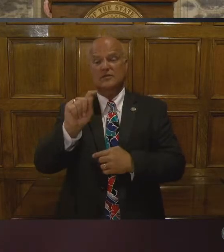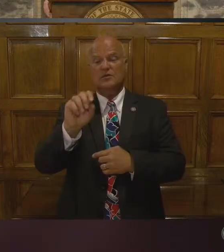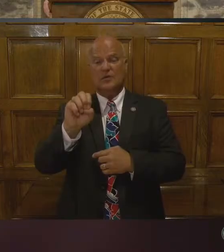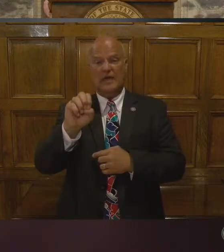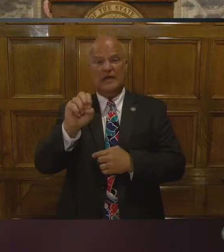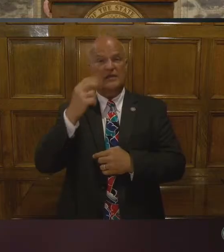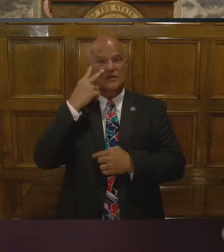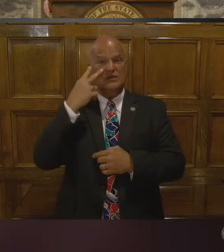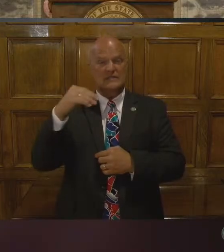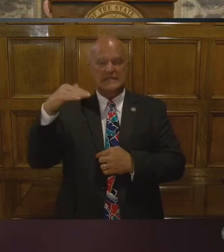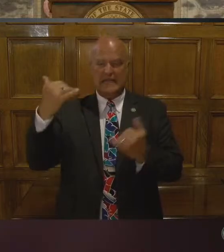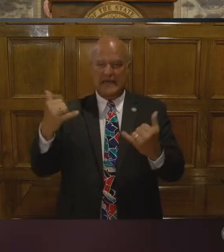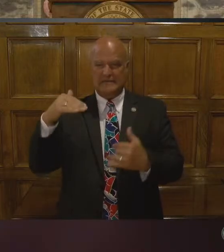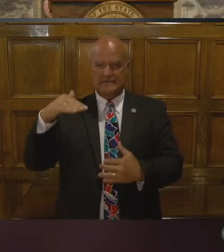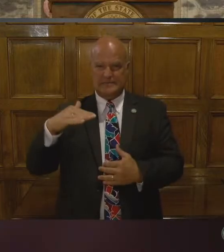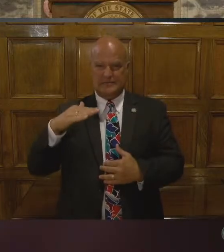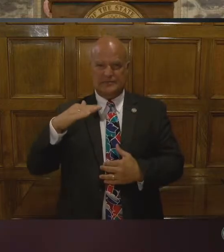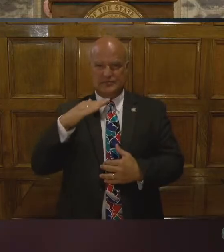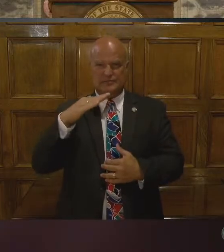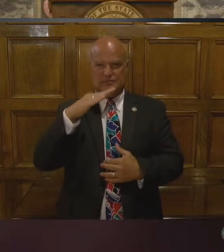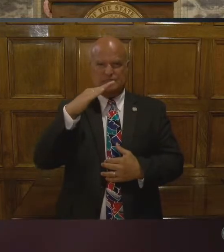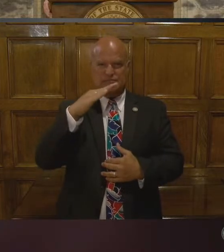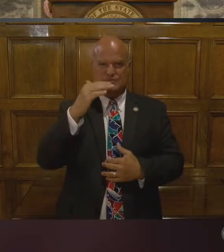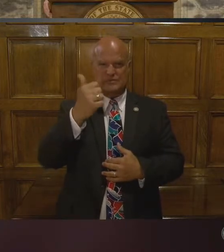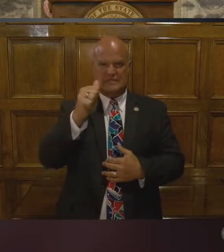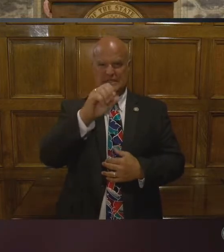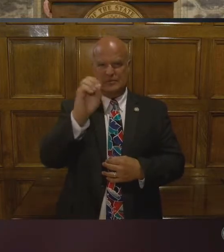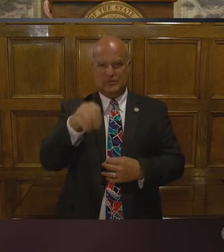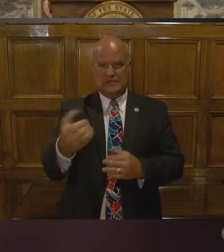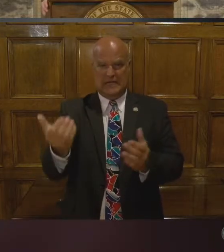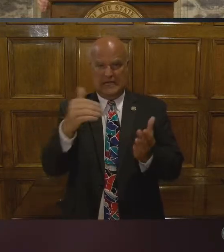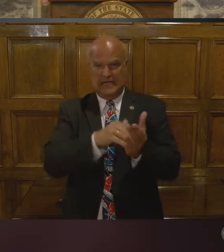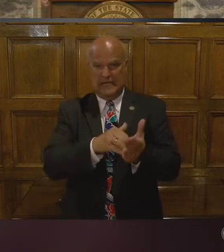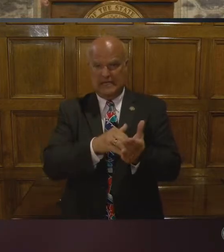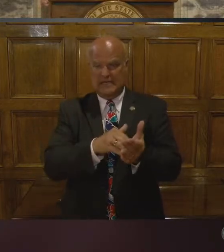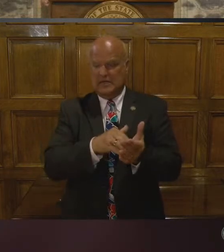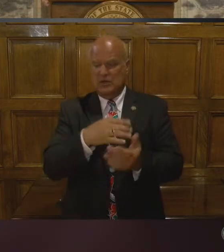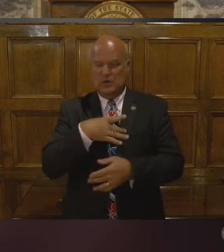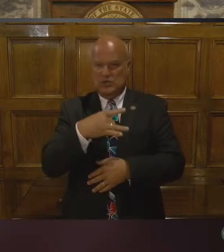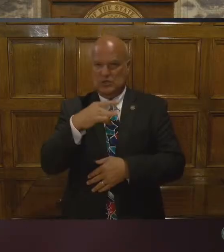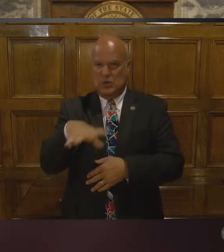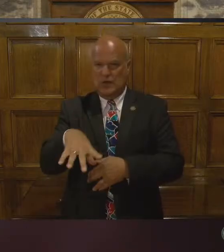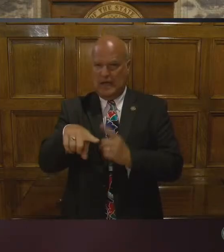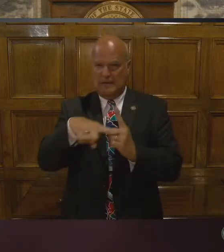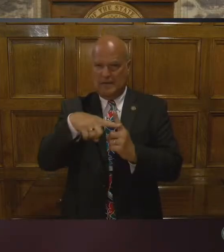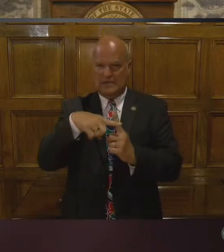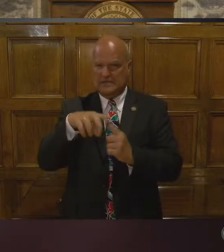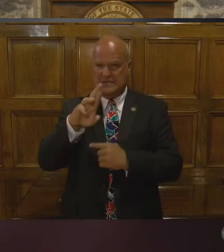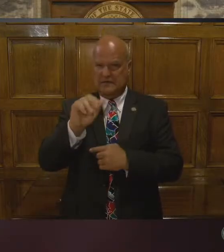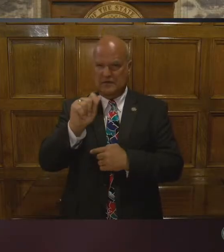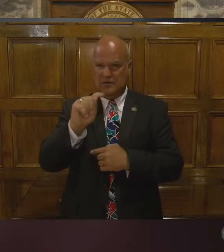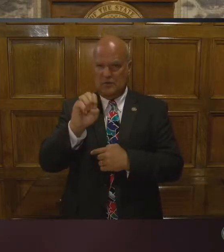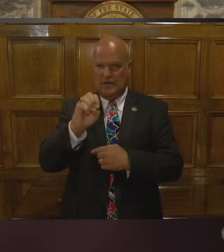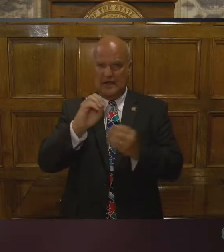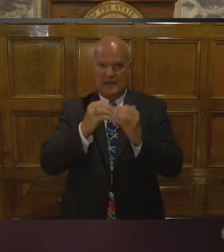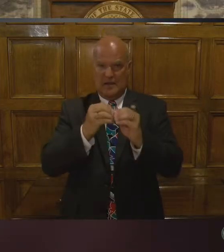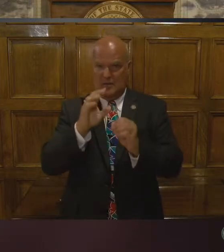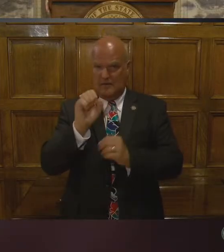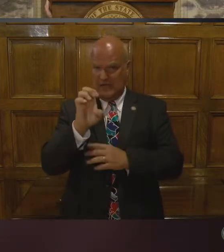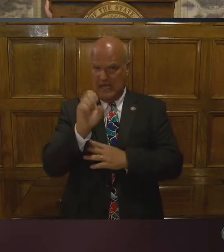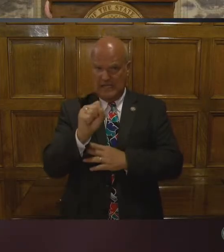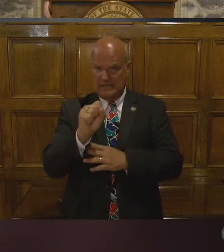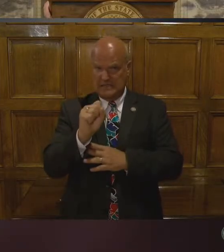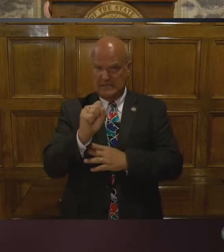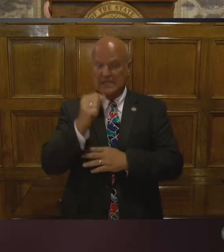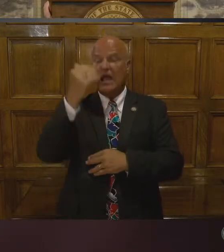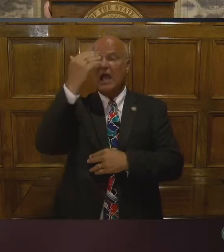you can see it's edging up to closer to 10%. So we don't like the positivity rate, the number of cases,